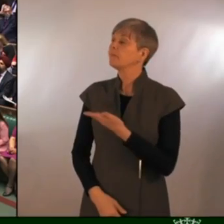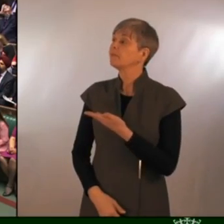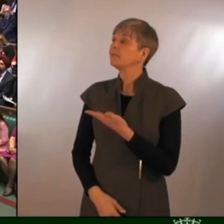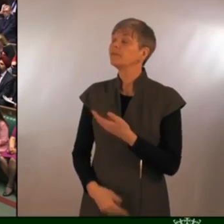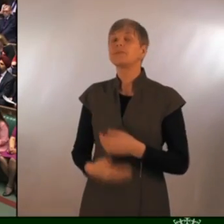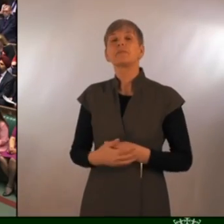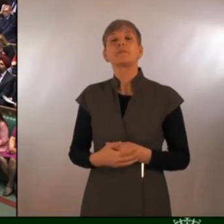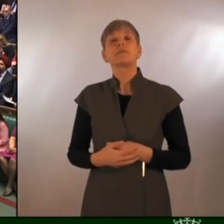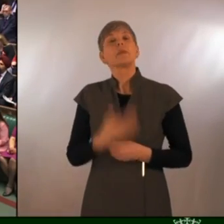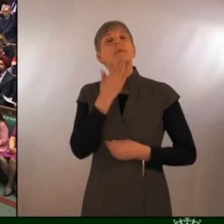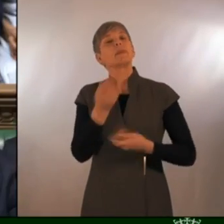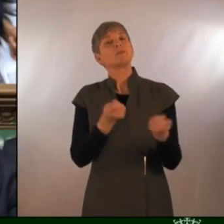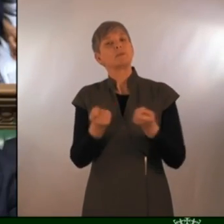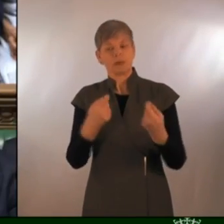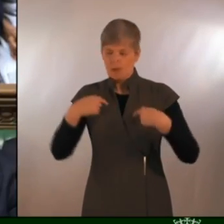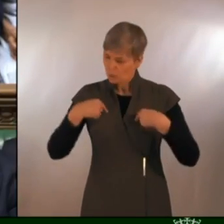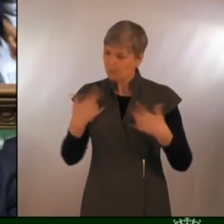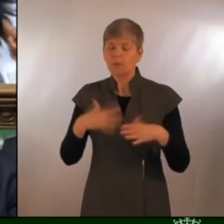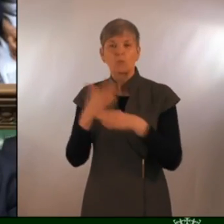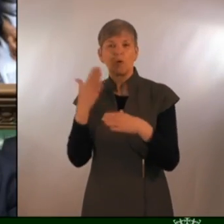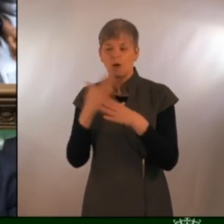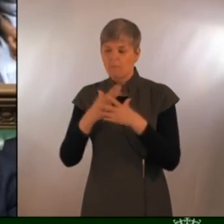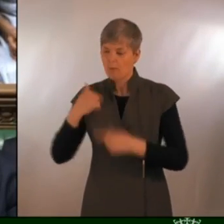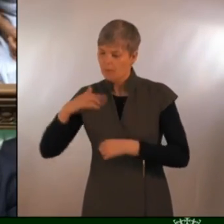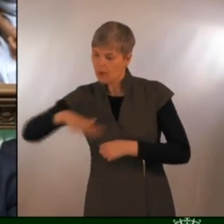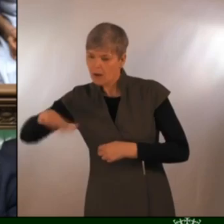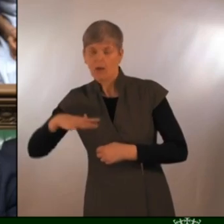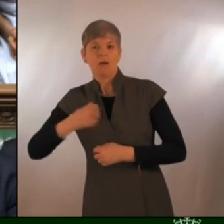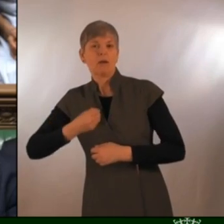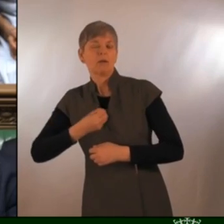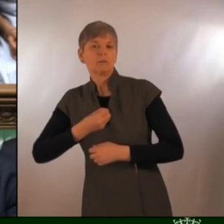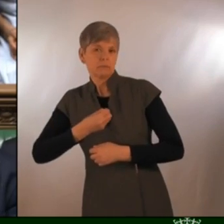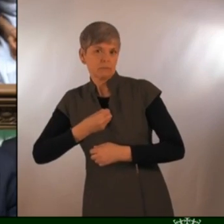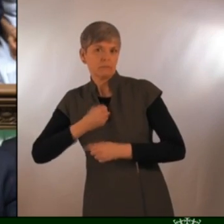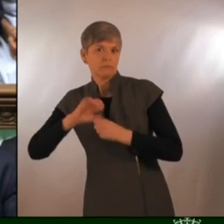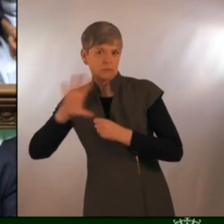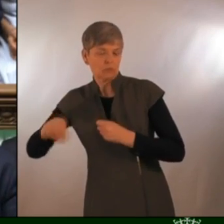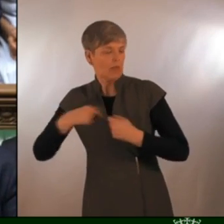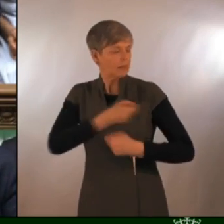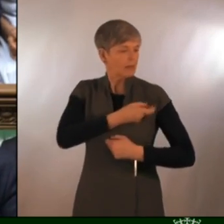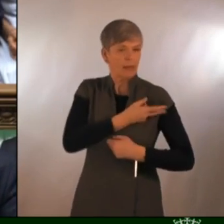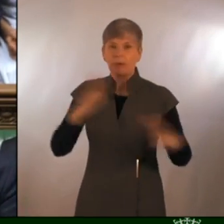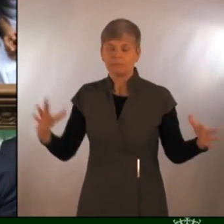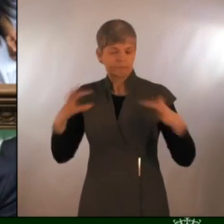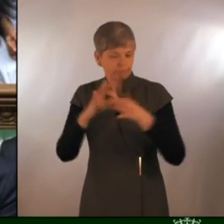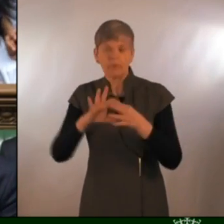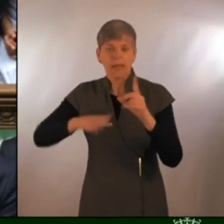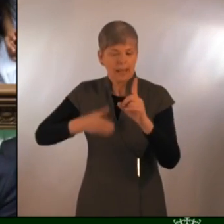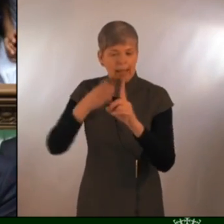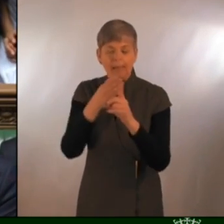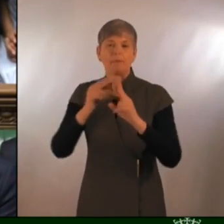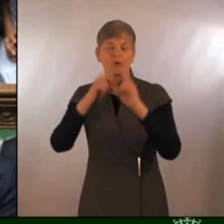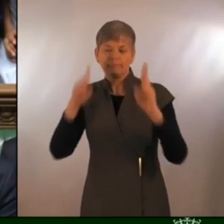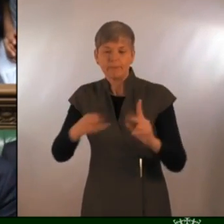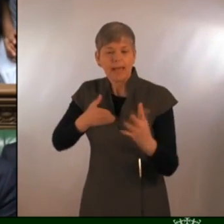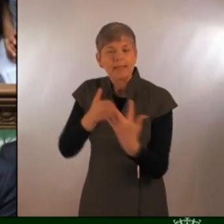Across government on accessible housing provision and will consult in a matter of weeks on options to raise the accessibility standards in new homes. The consultation will consider